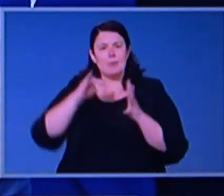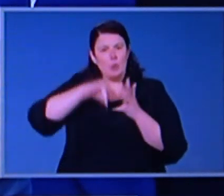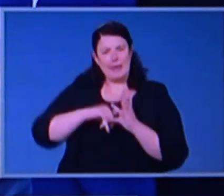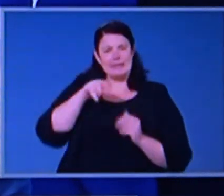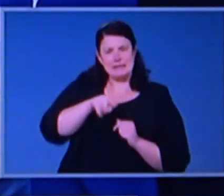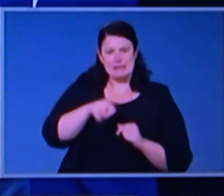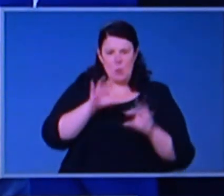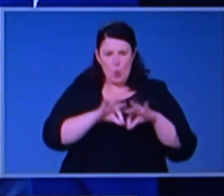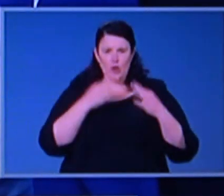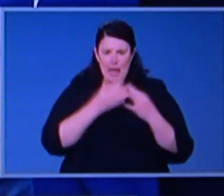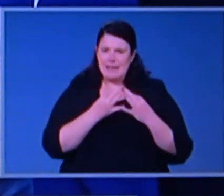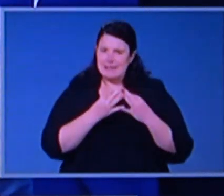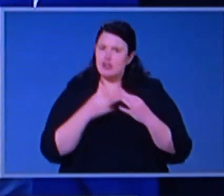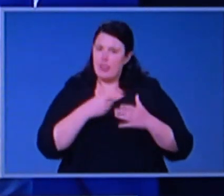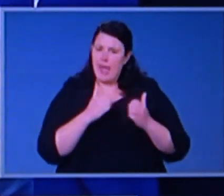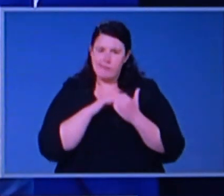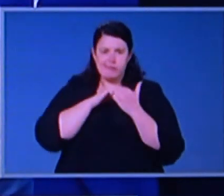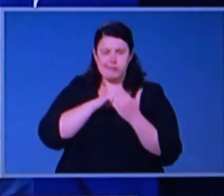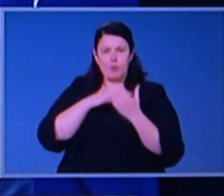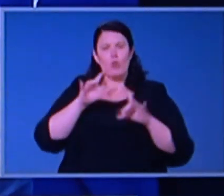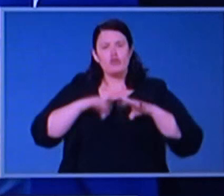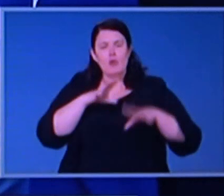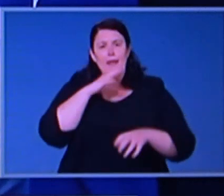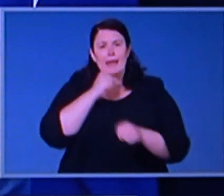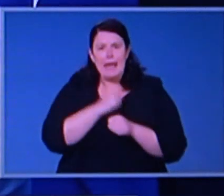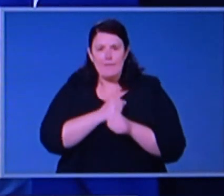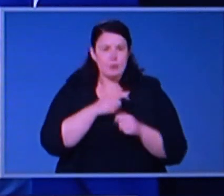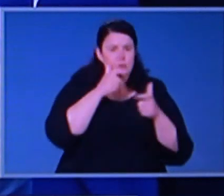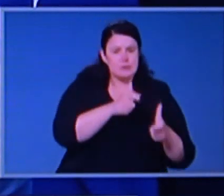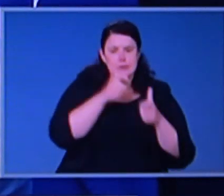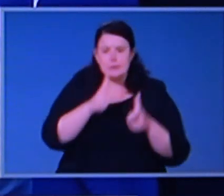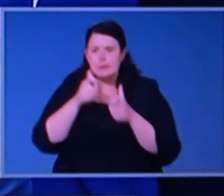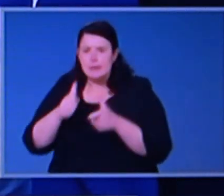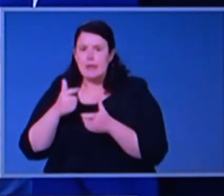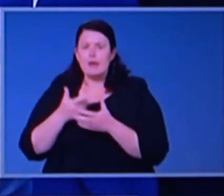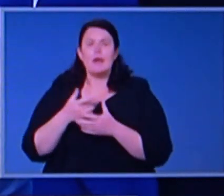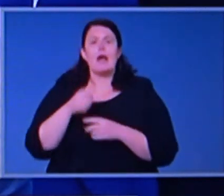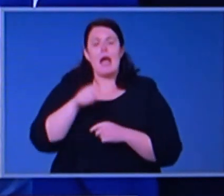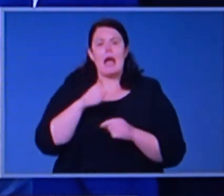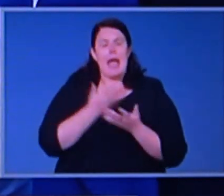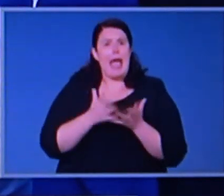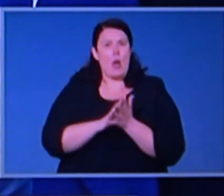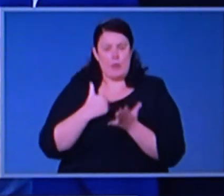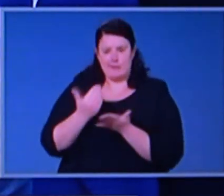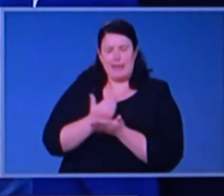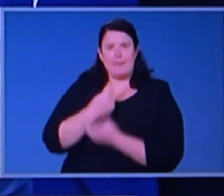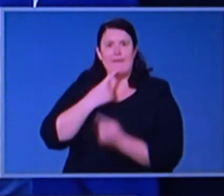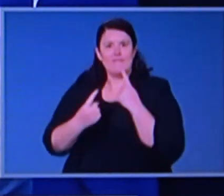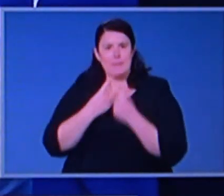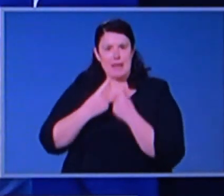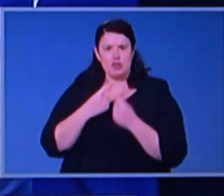many sensitive issues in terms of Australia's data management. It's a nationally encrypted data